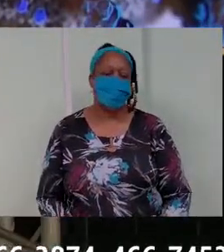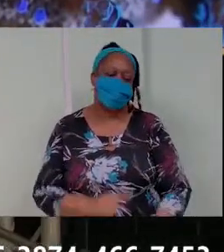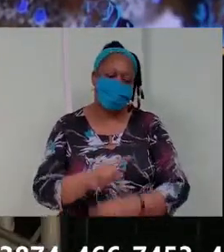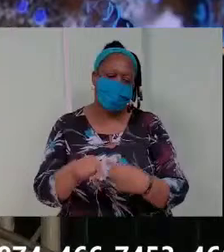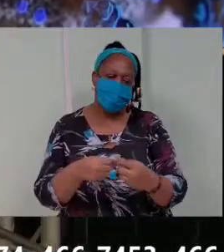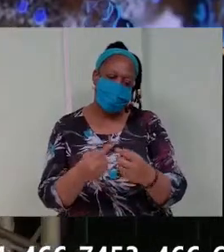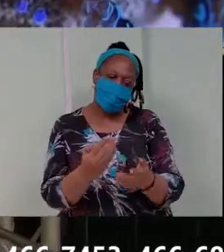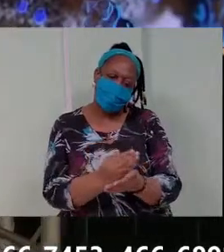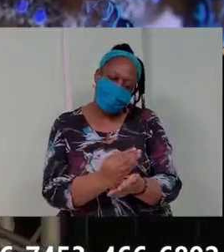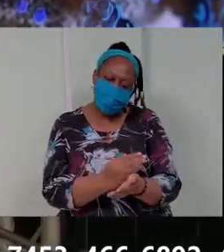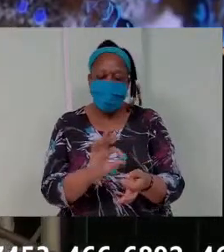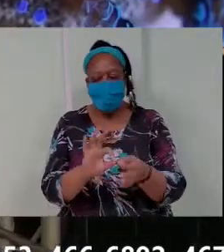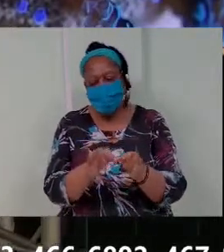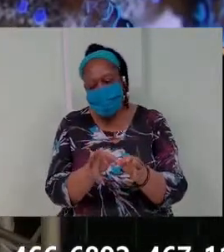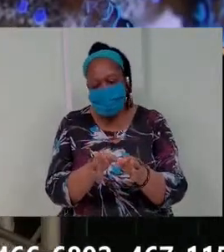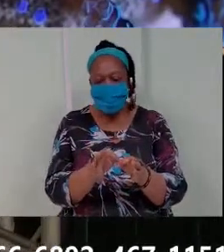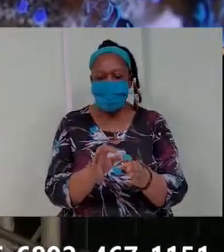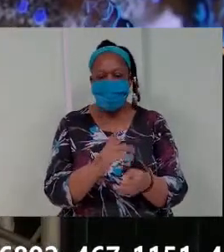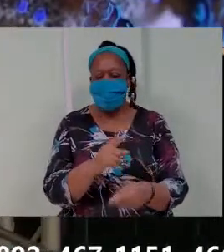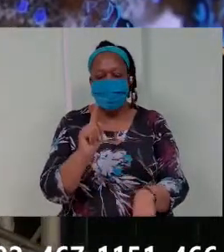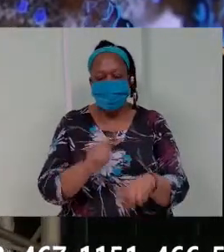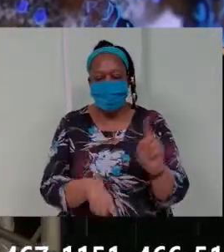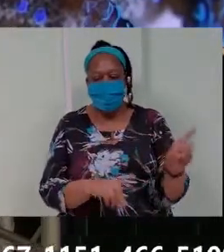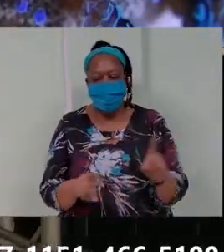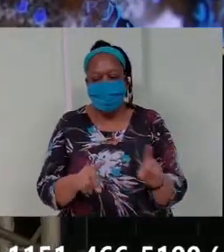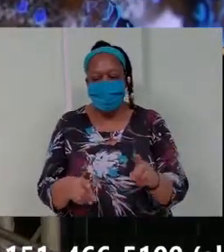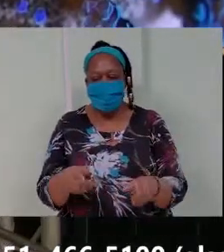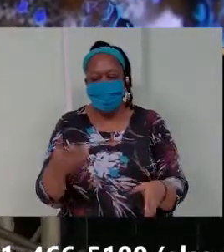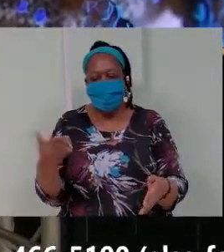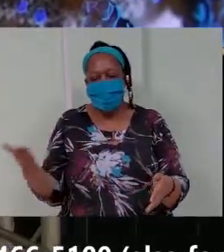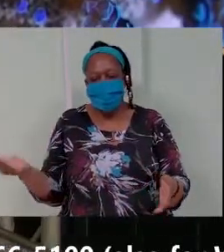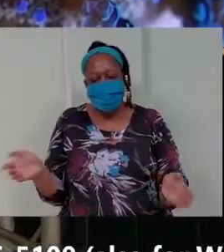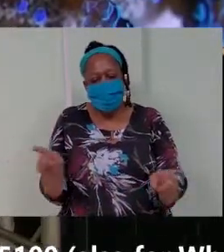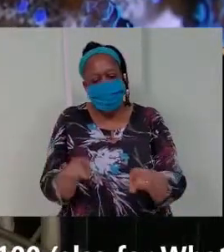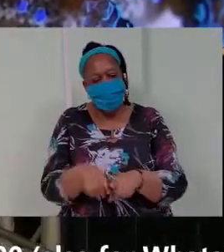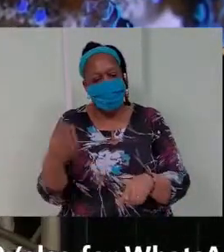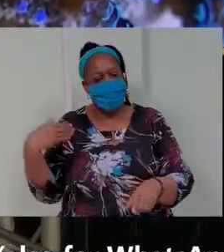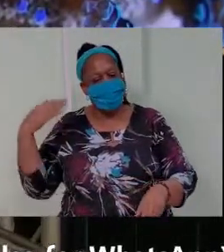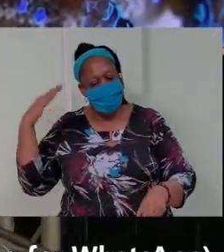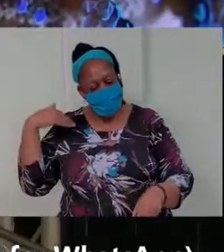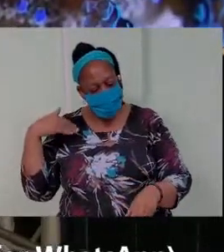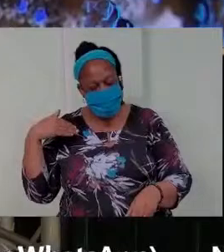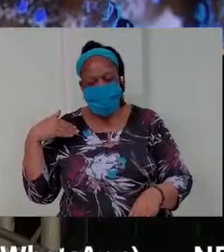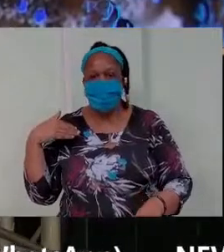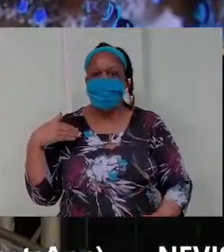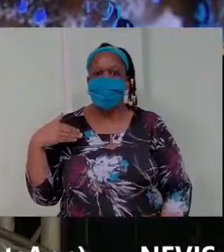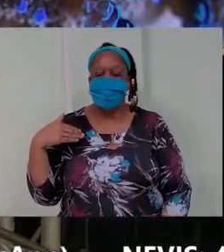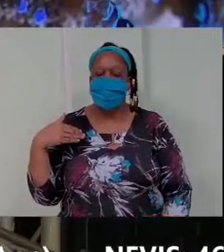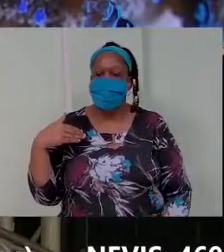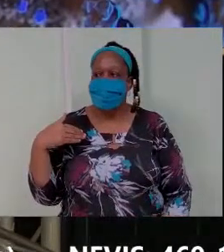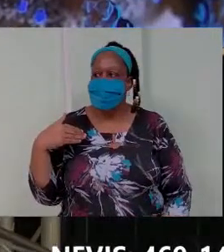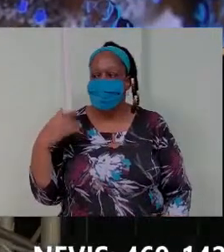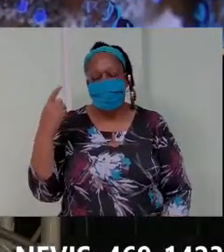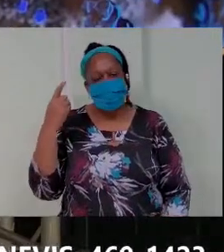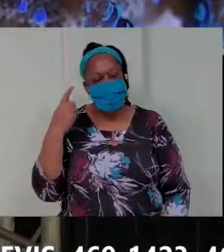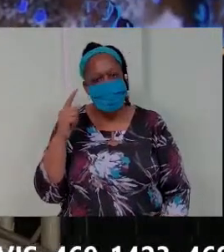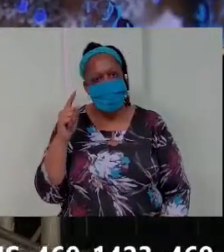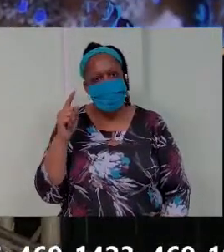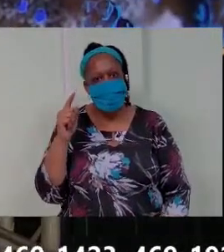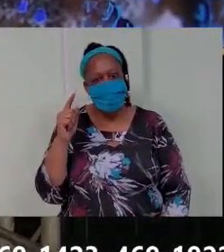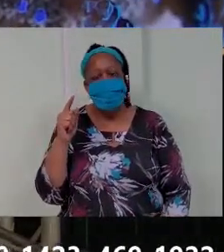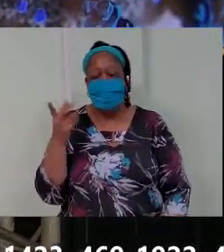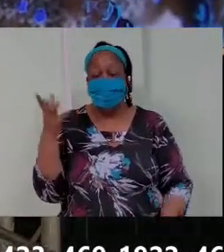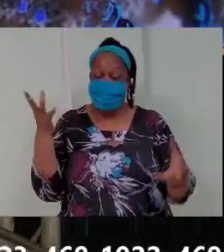adjustments, we must understand that we cannot do things the way we are accustomed to. For example, we like